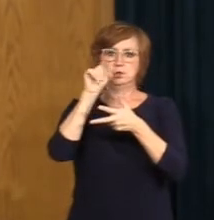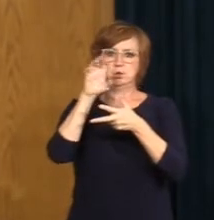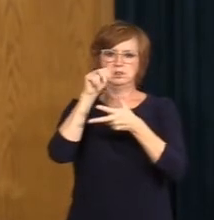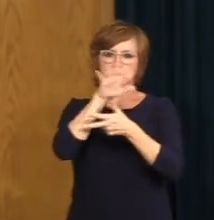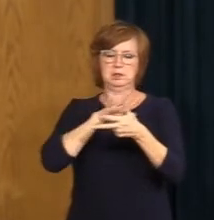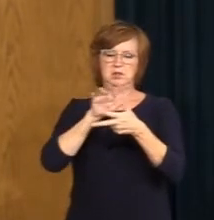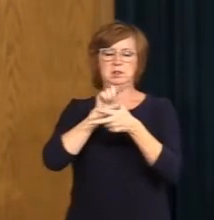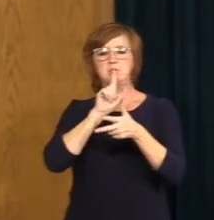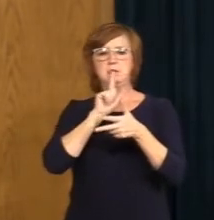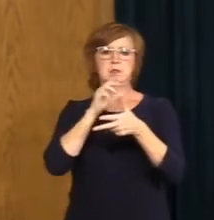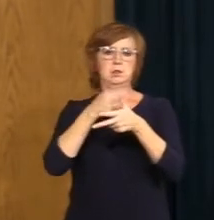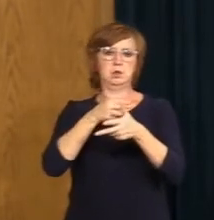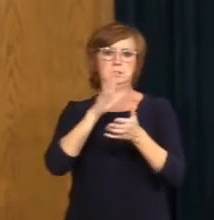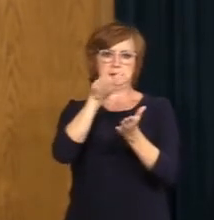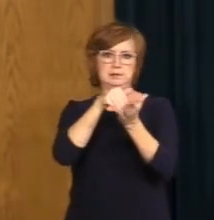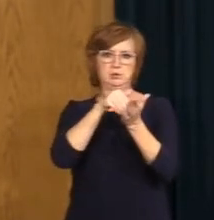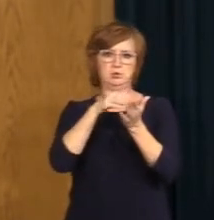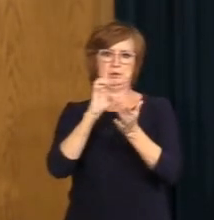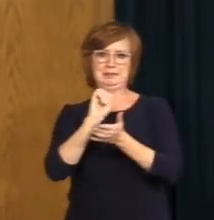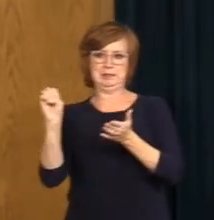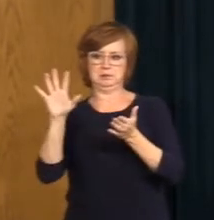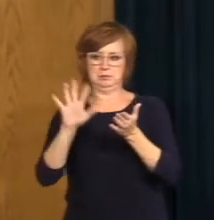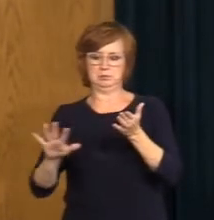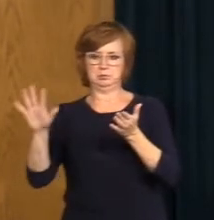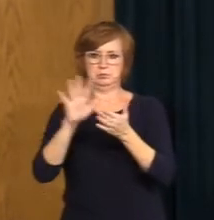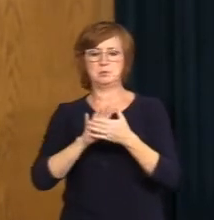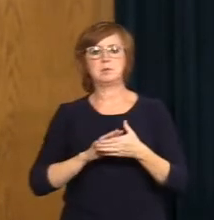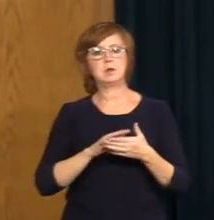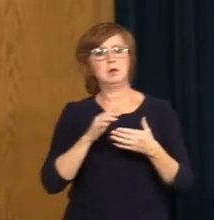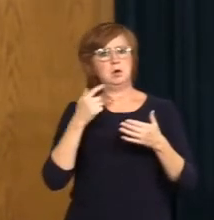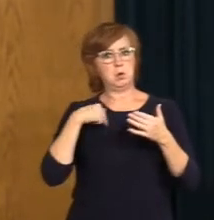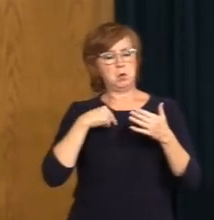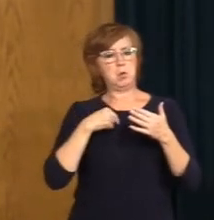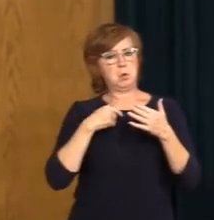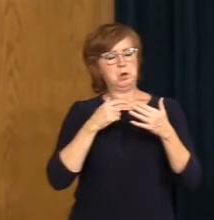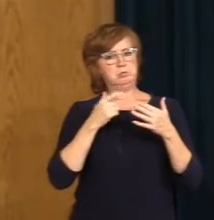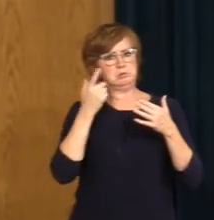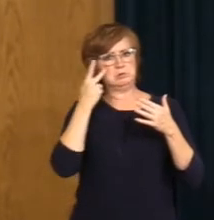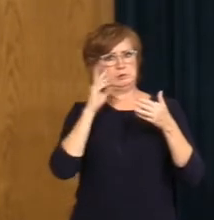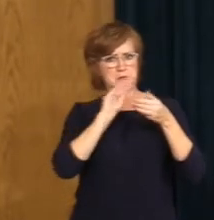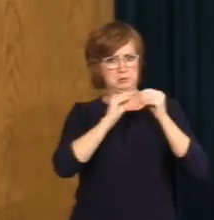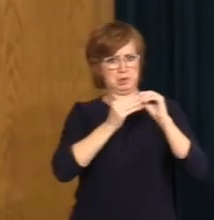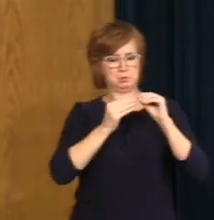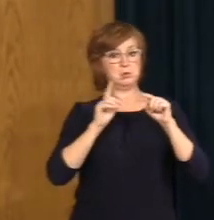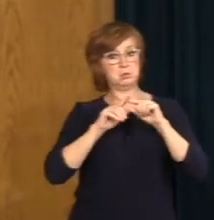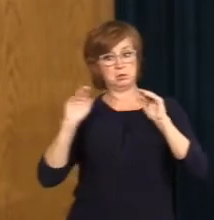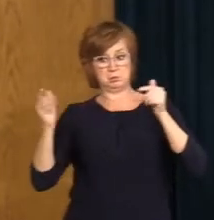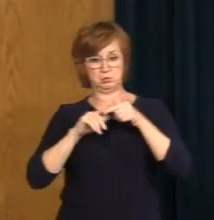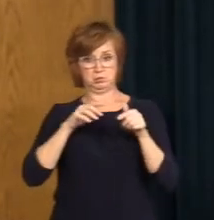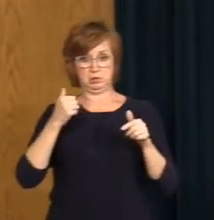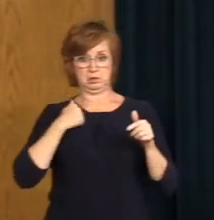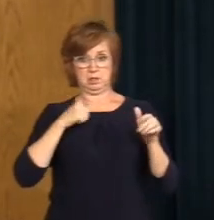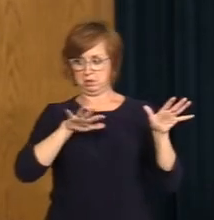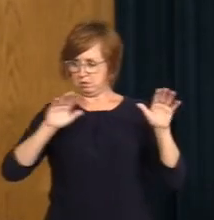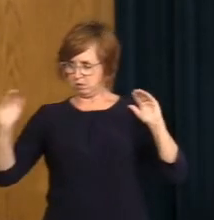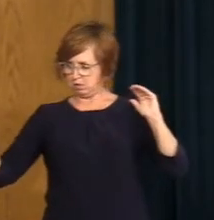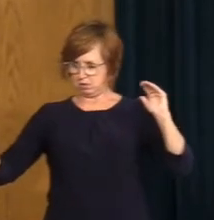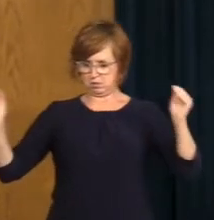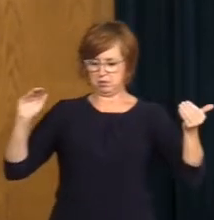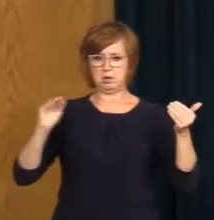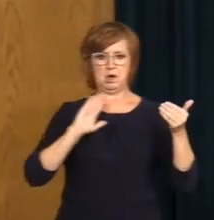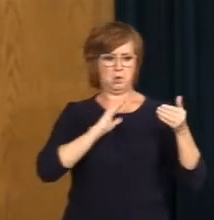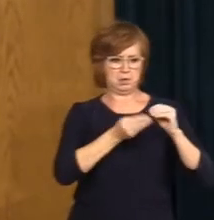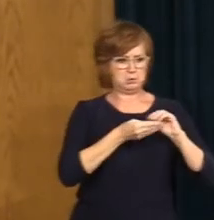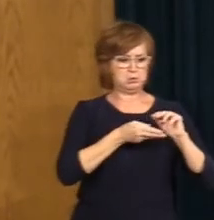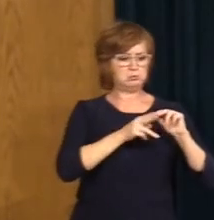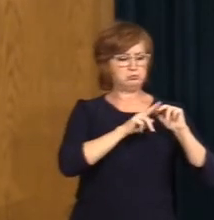compare our cases to other parts of Canada, we can see that if you look at the count of active cases, we are trending upward,